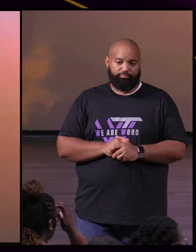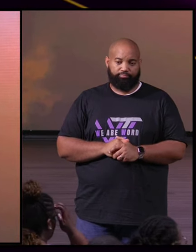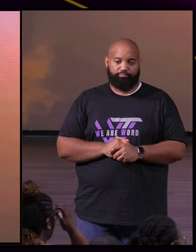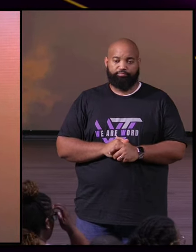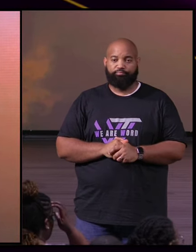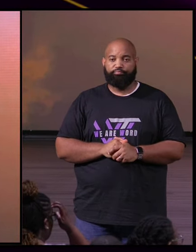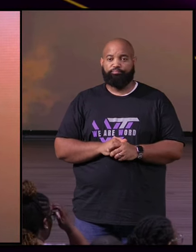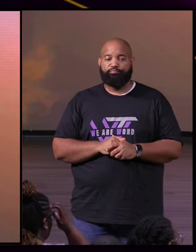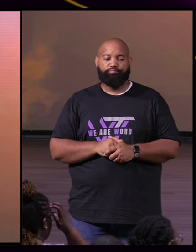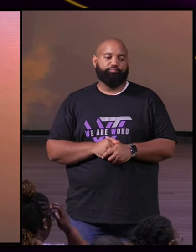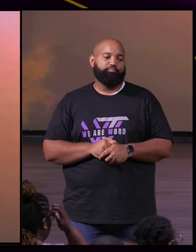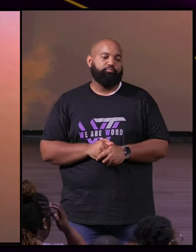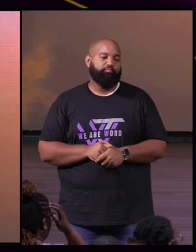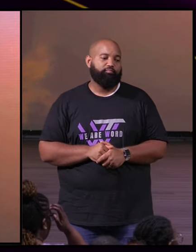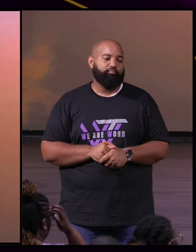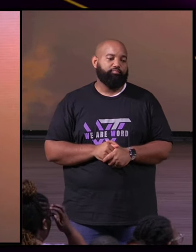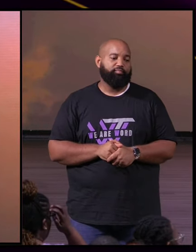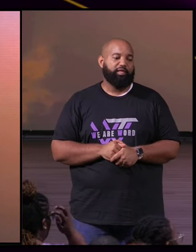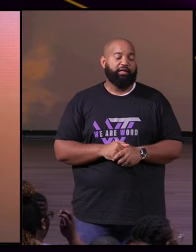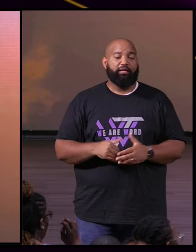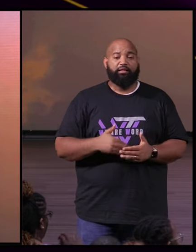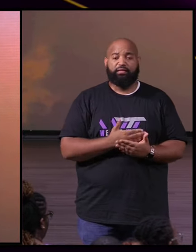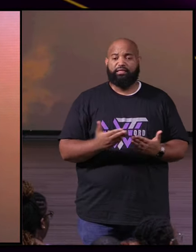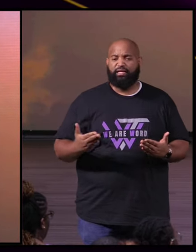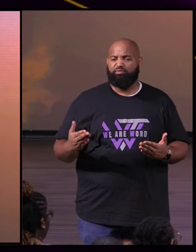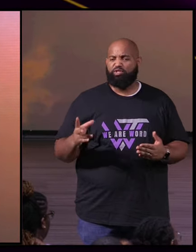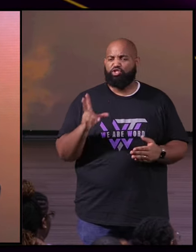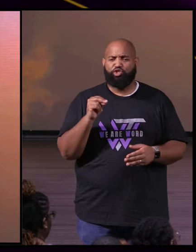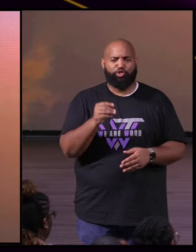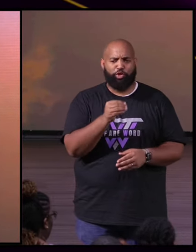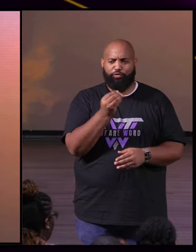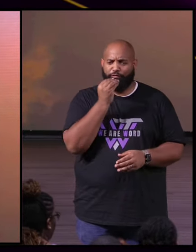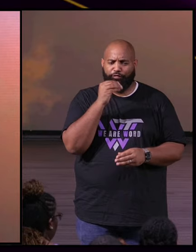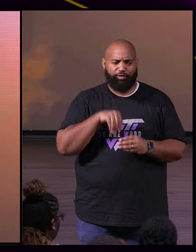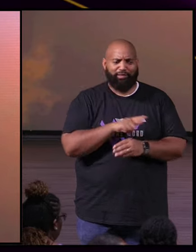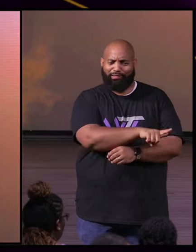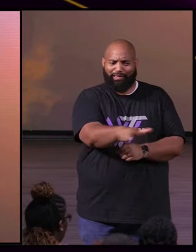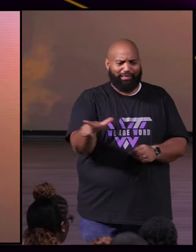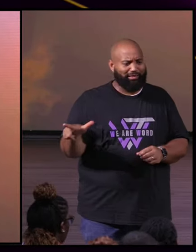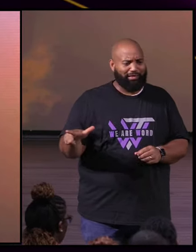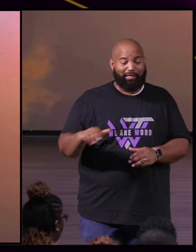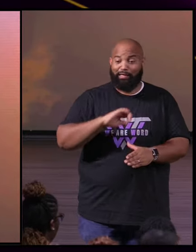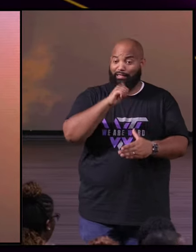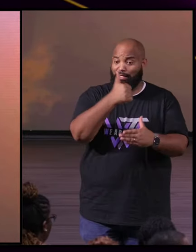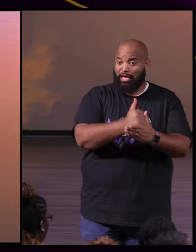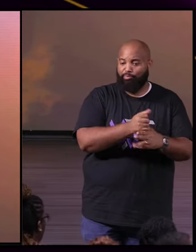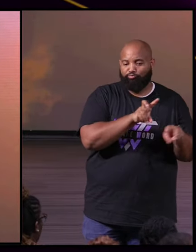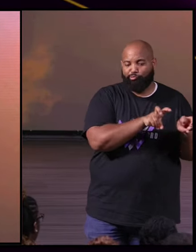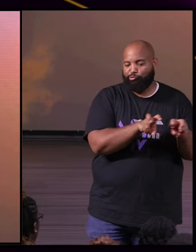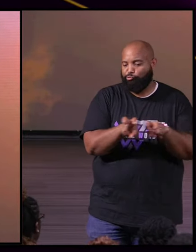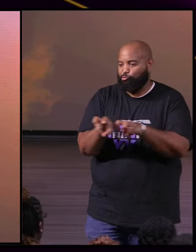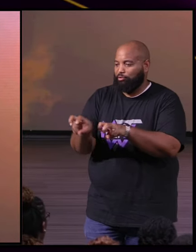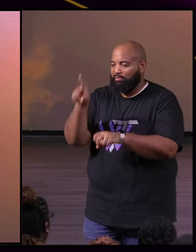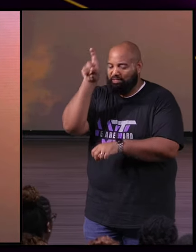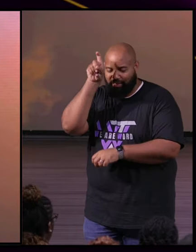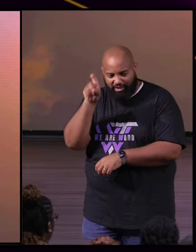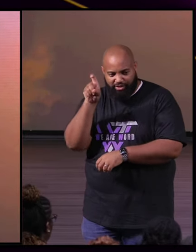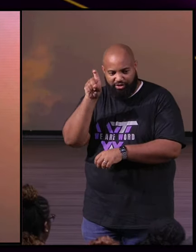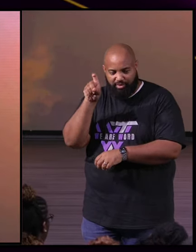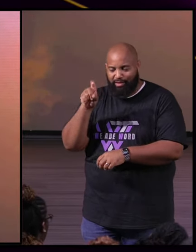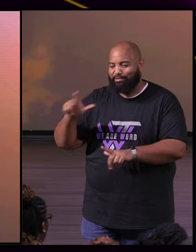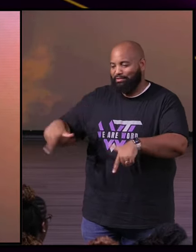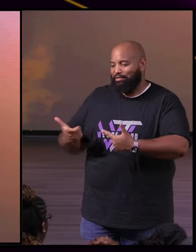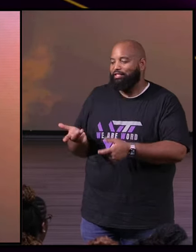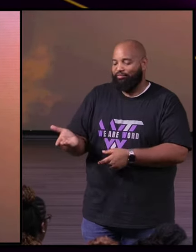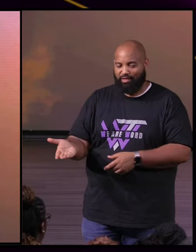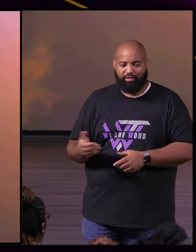Let's begin. Let's read together. Now there was a famine in the land, and Abram went down to Egypt to